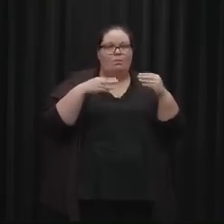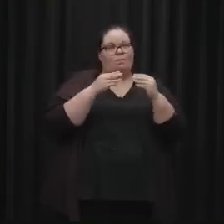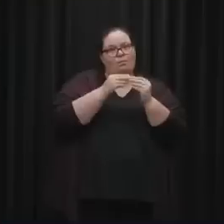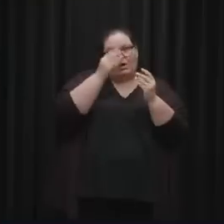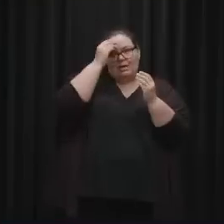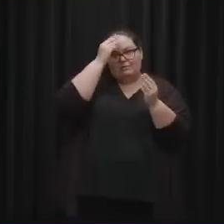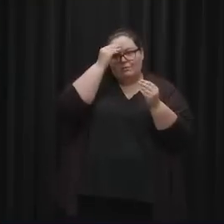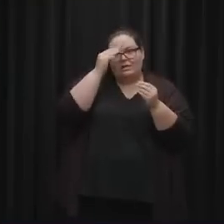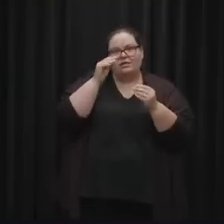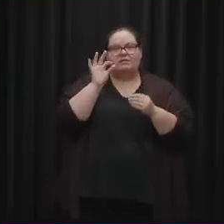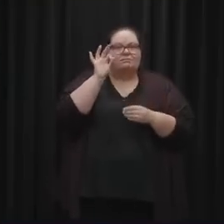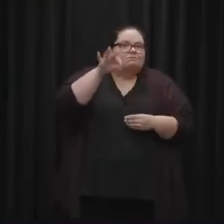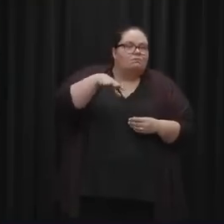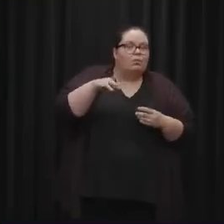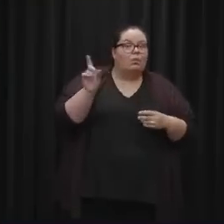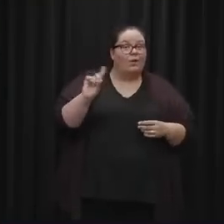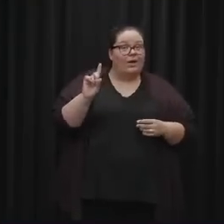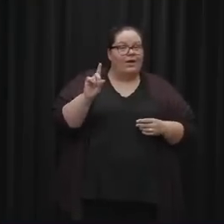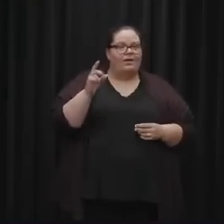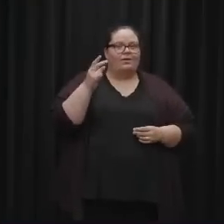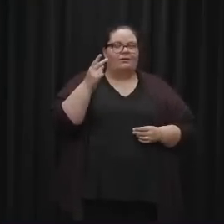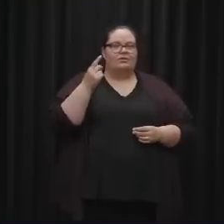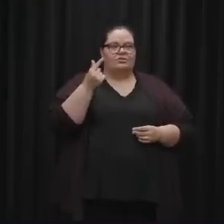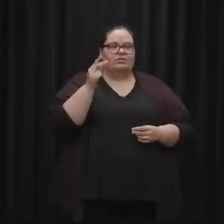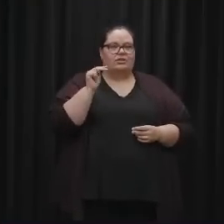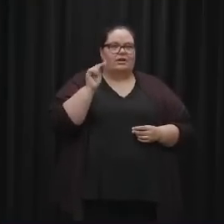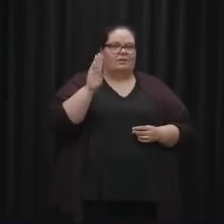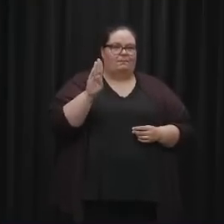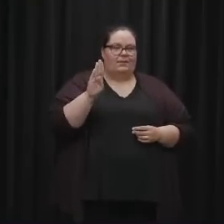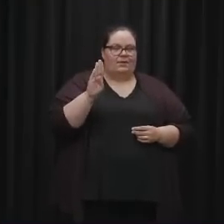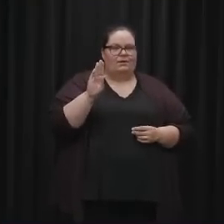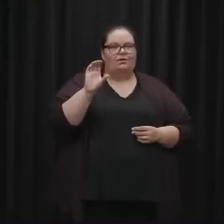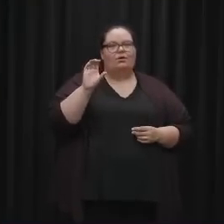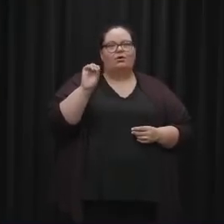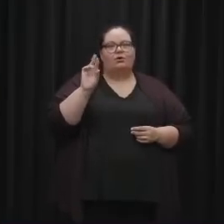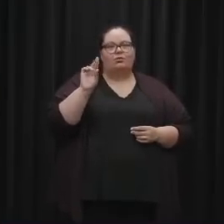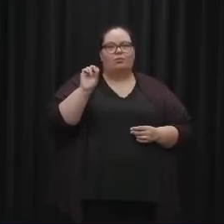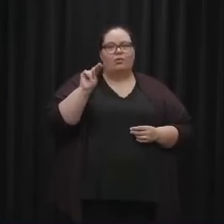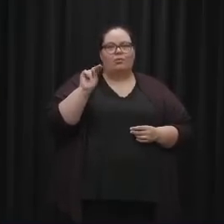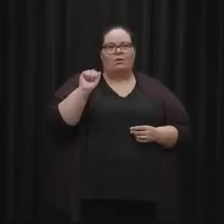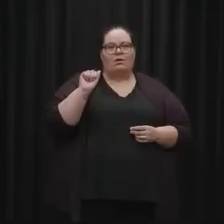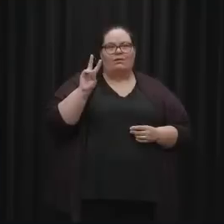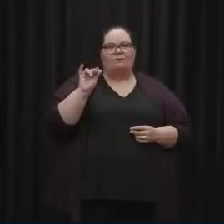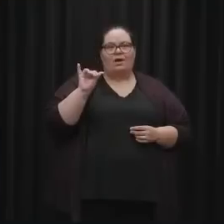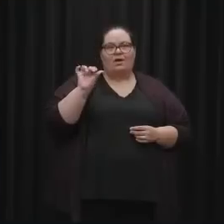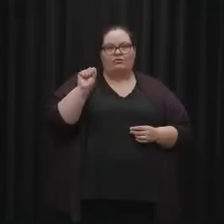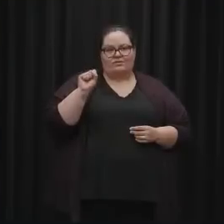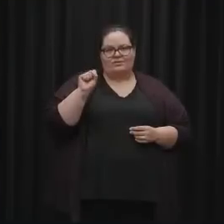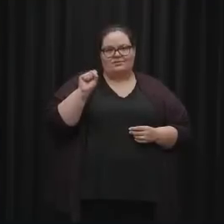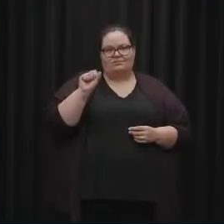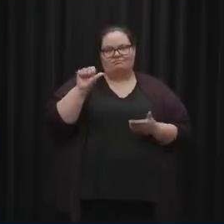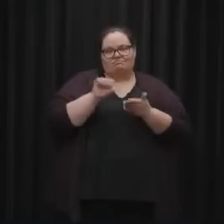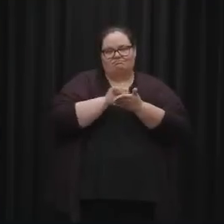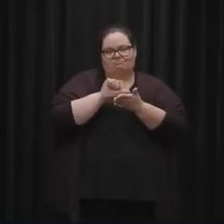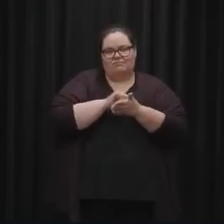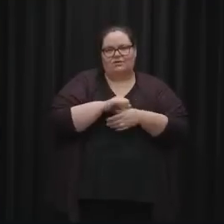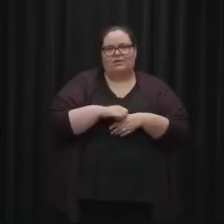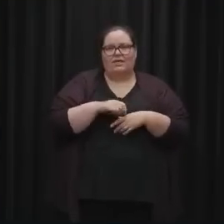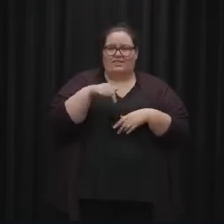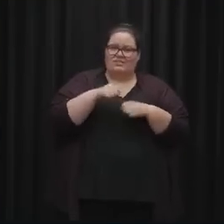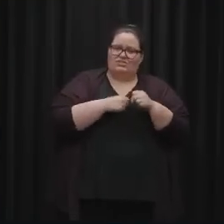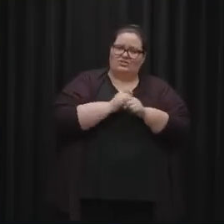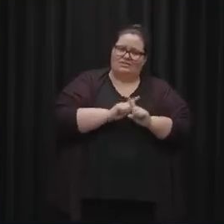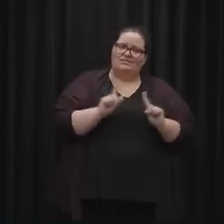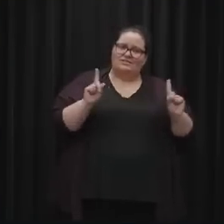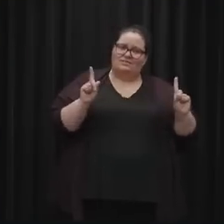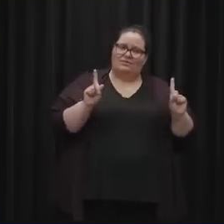helpful hints on this are available on GNB's coronavirus website page. So this year will be different, but we can adjust. The